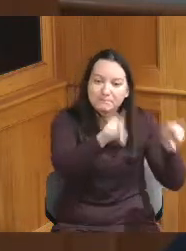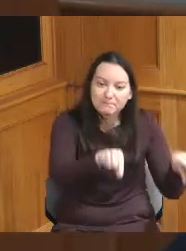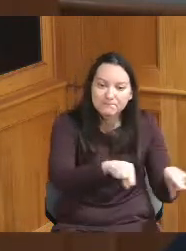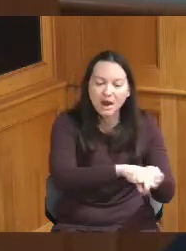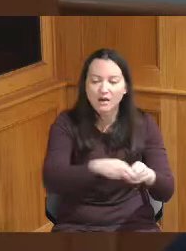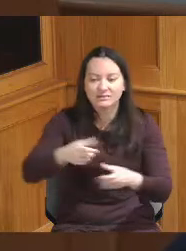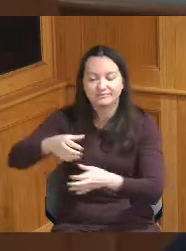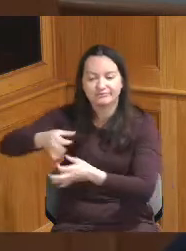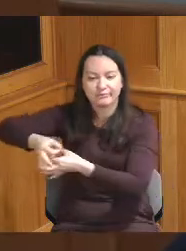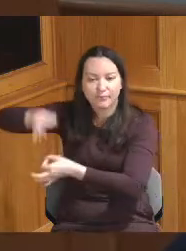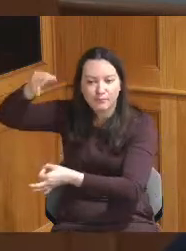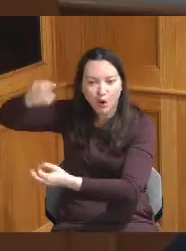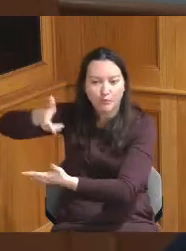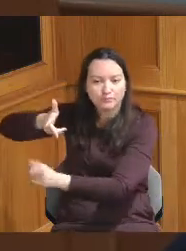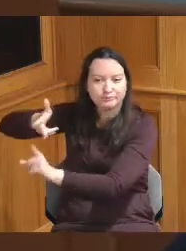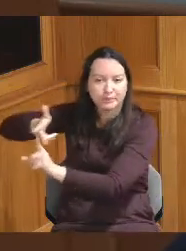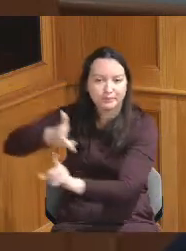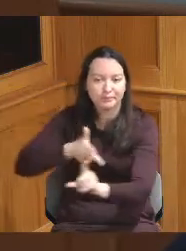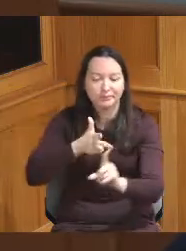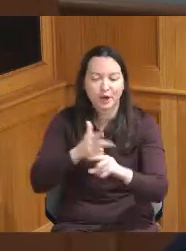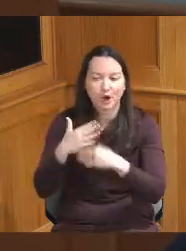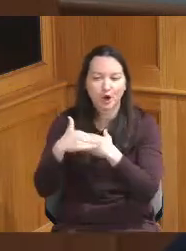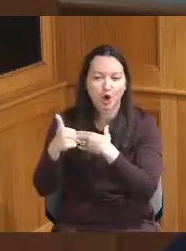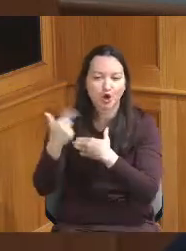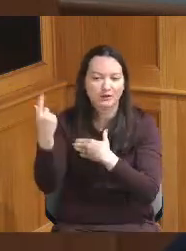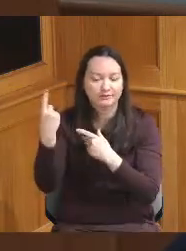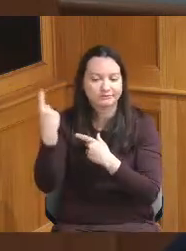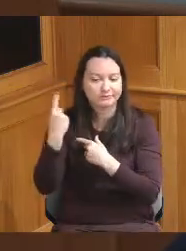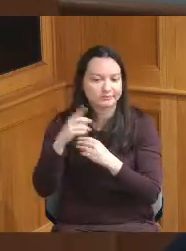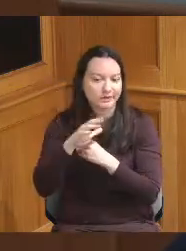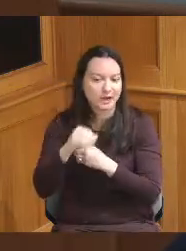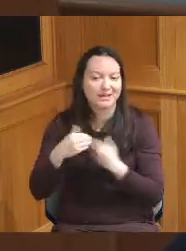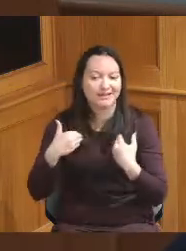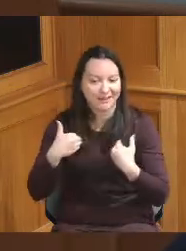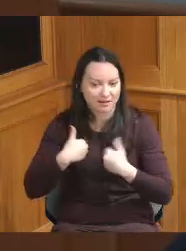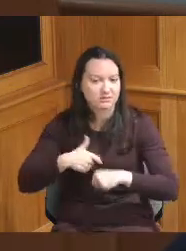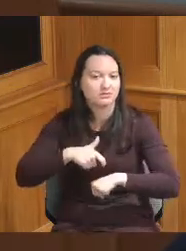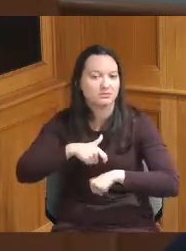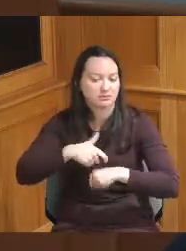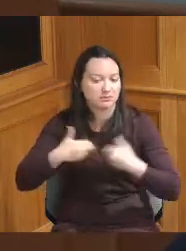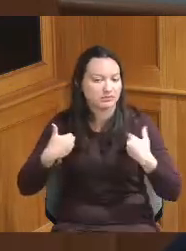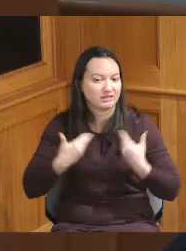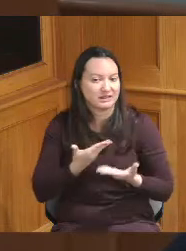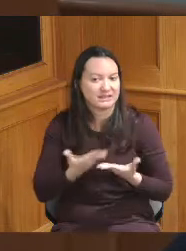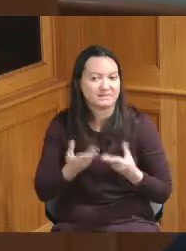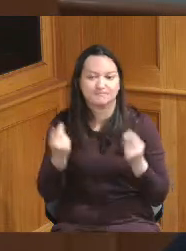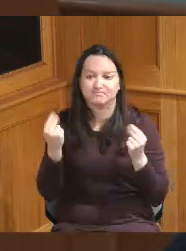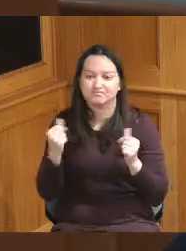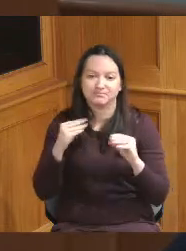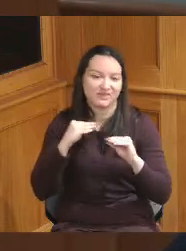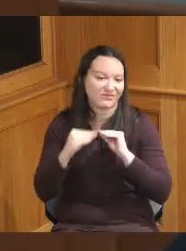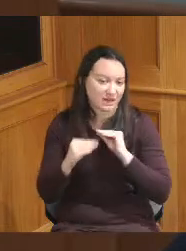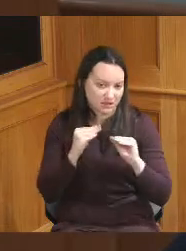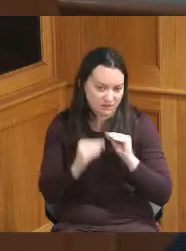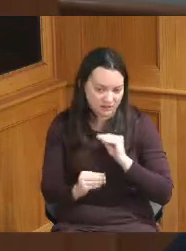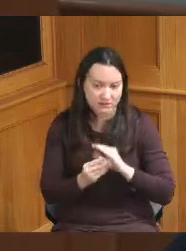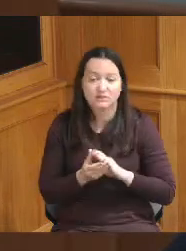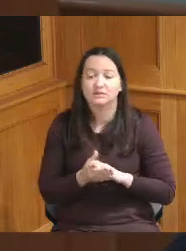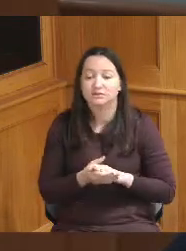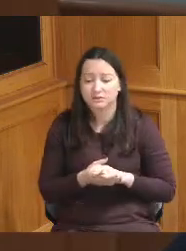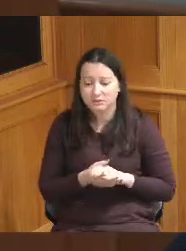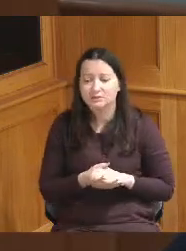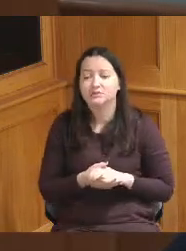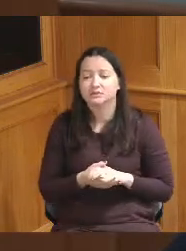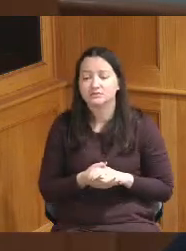pole, and we need to call out a company that can come out and has the materials on hand to make those repairs quickly. And then